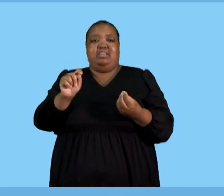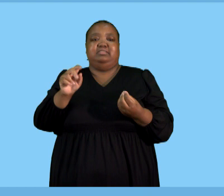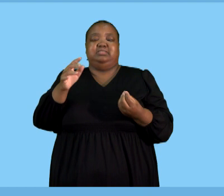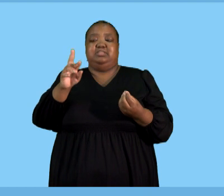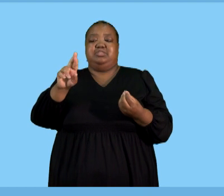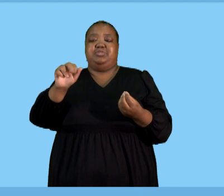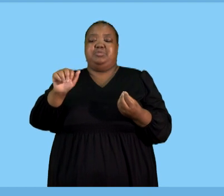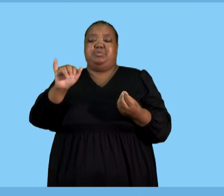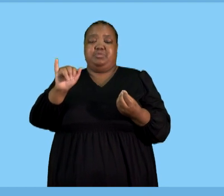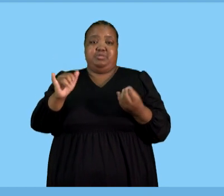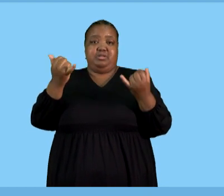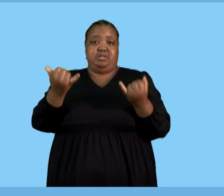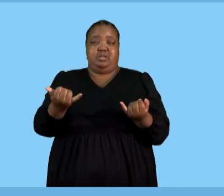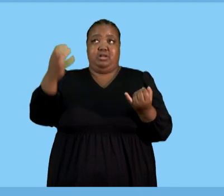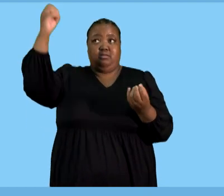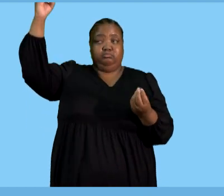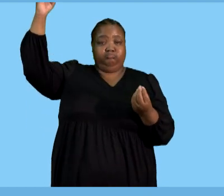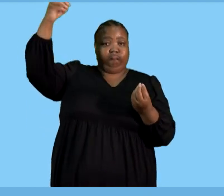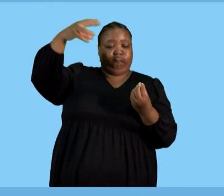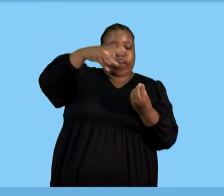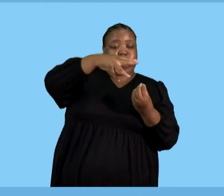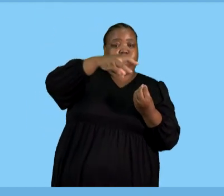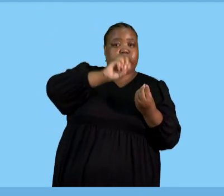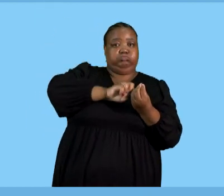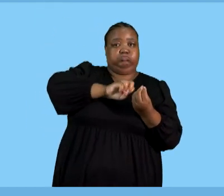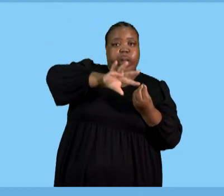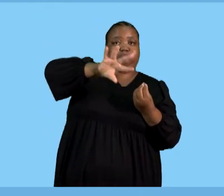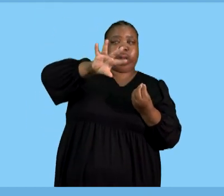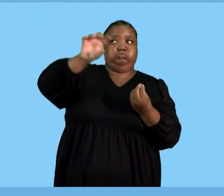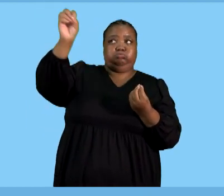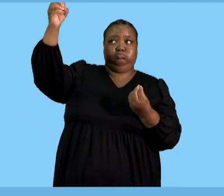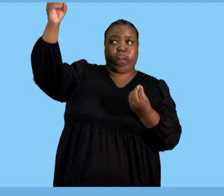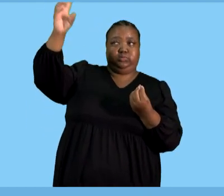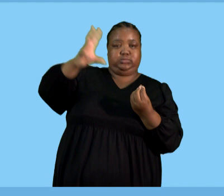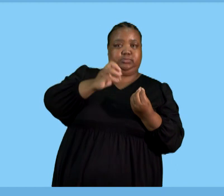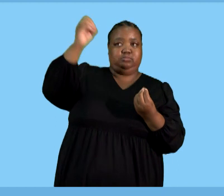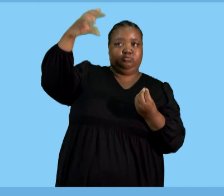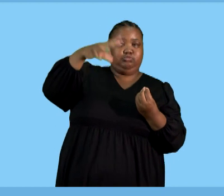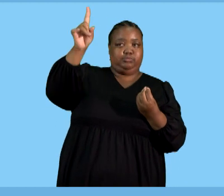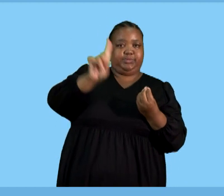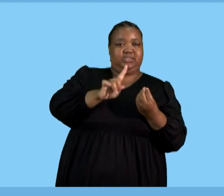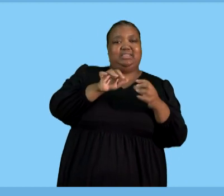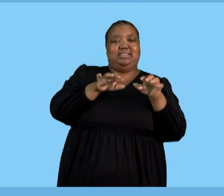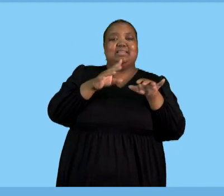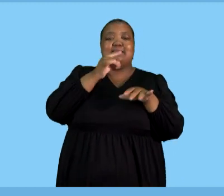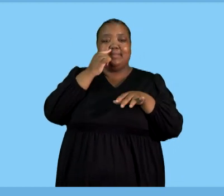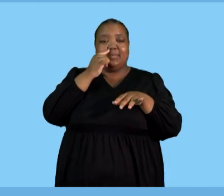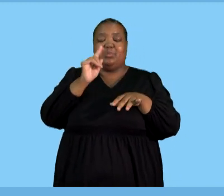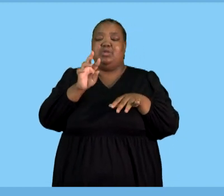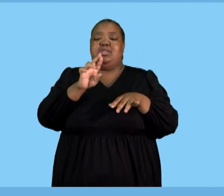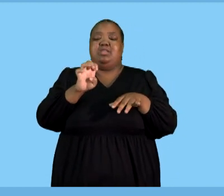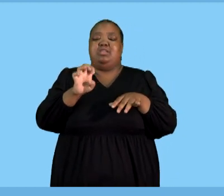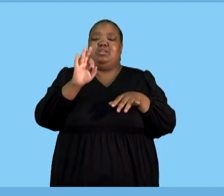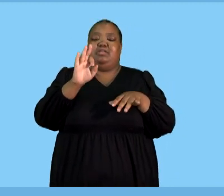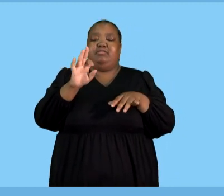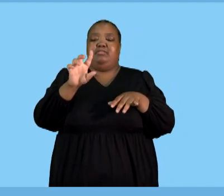light which is reflected from the surface, the one that bounces off the surface now, that one is called your reflected ray. So the ray